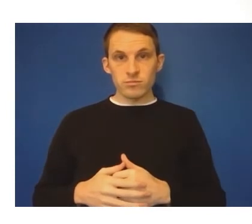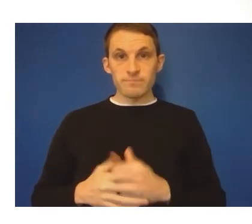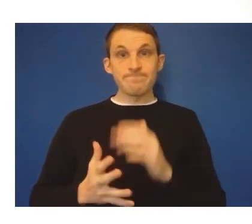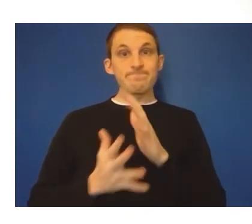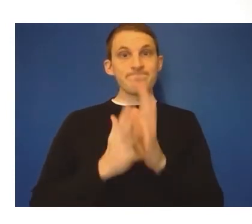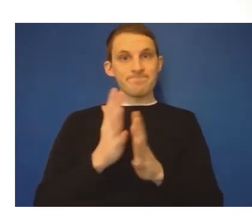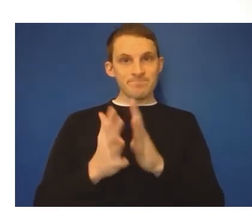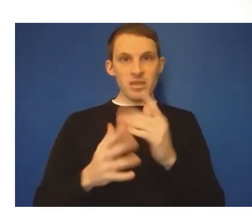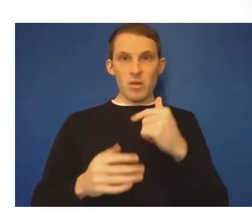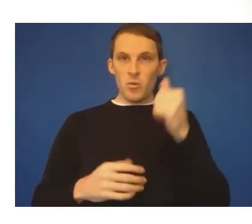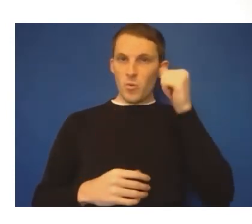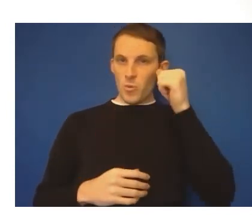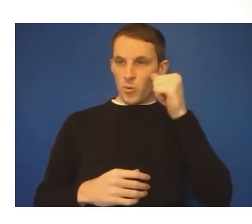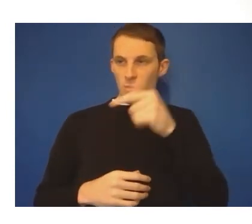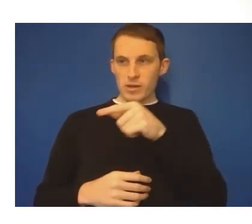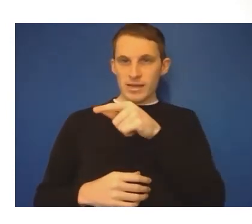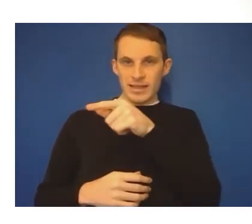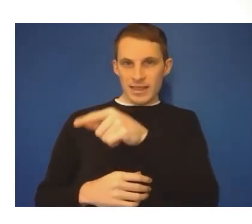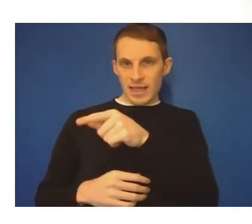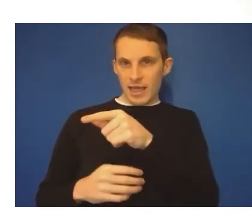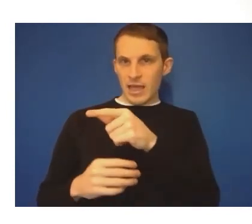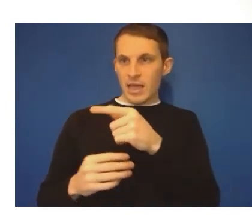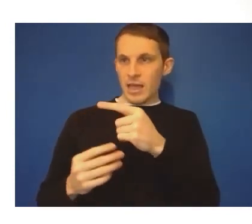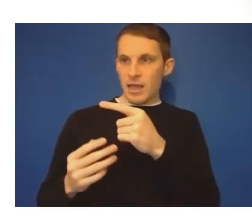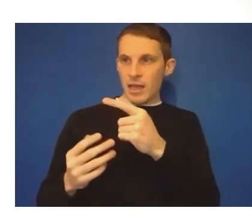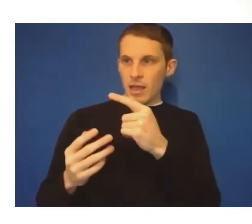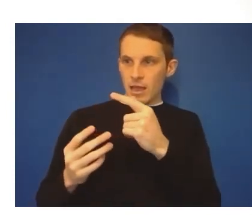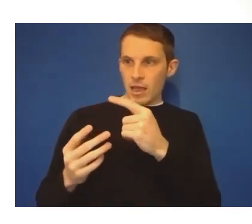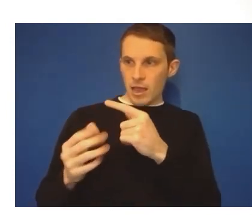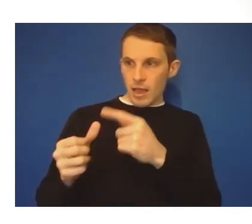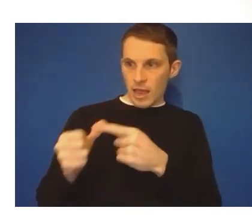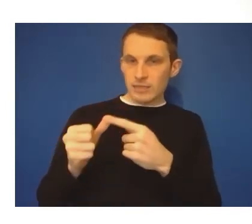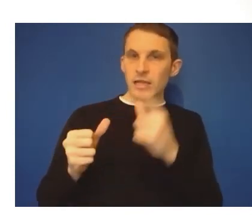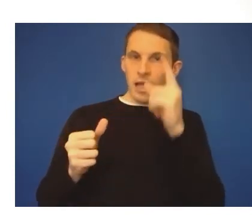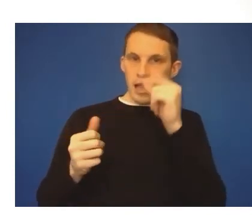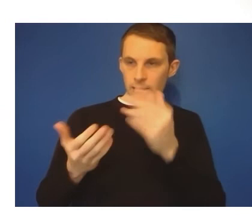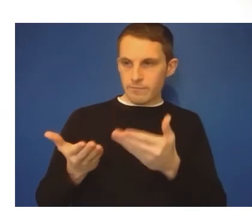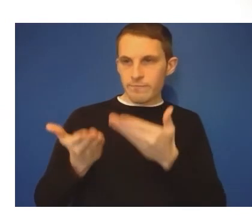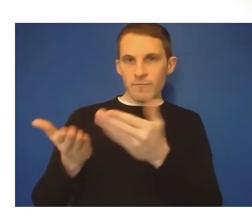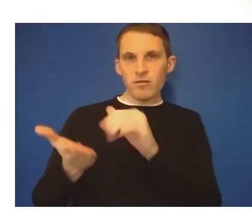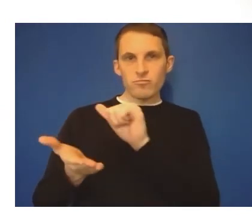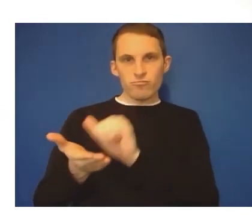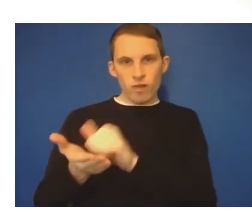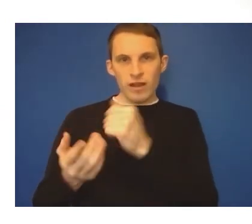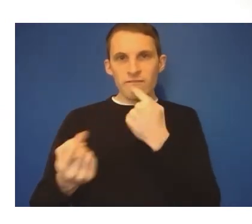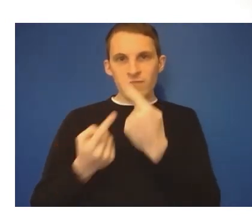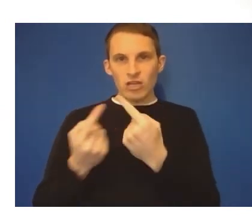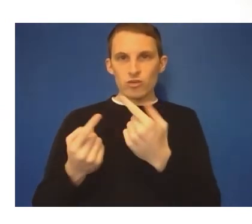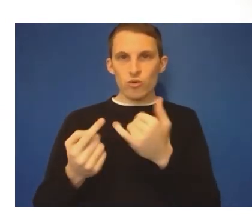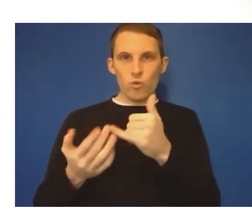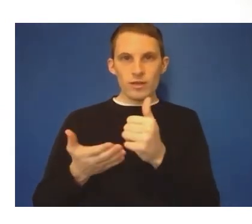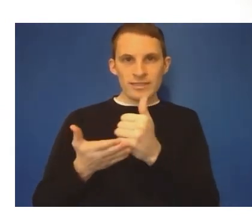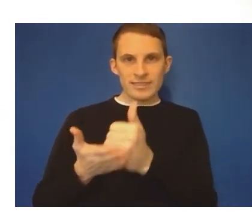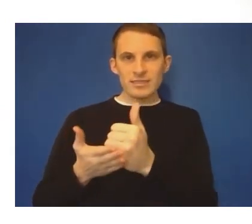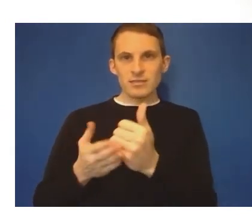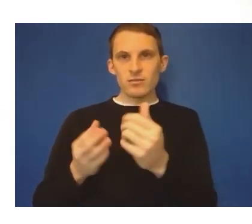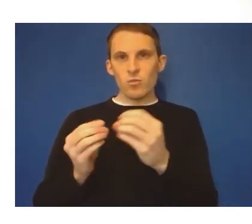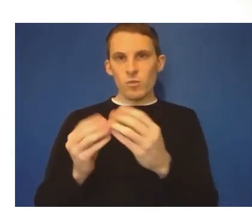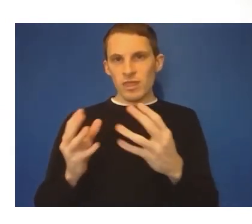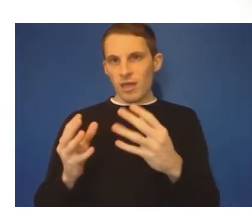the right information and assistance without violating their privacy or raising concerns about